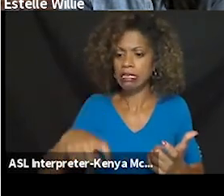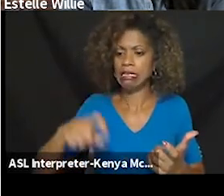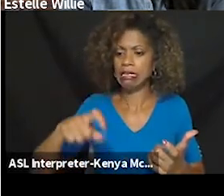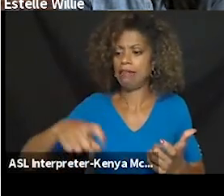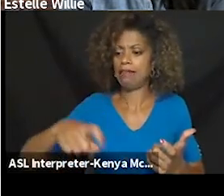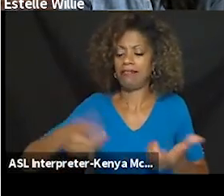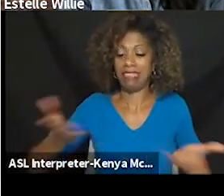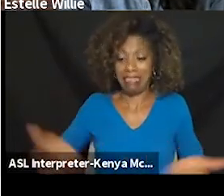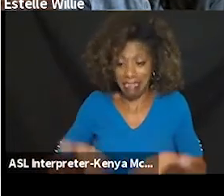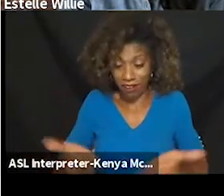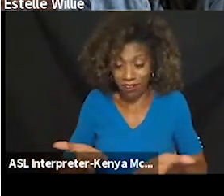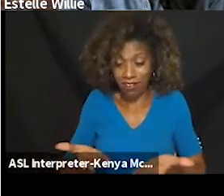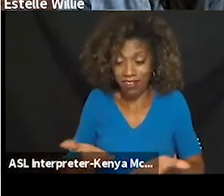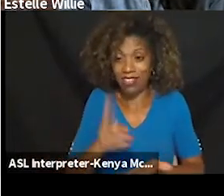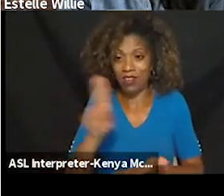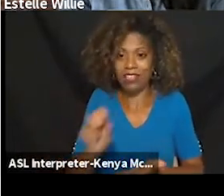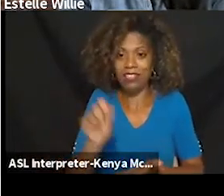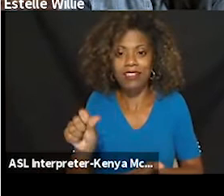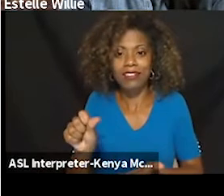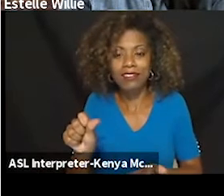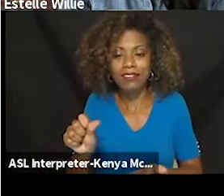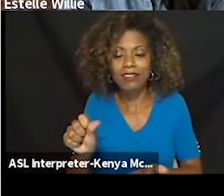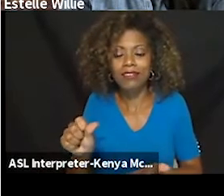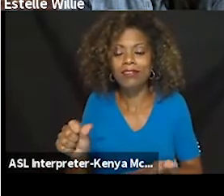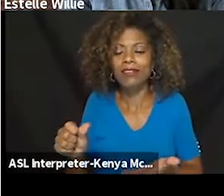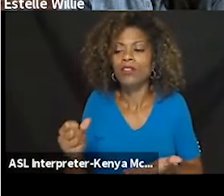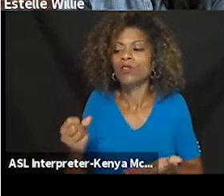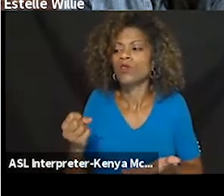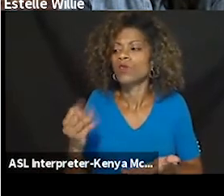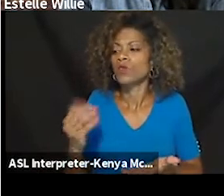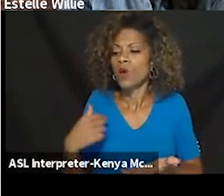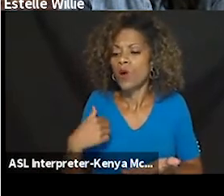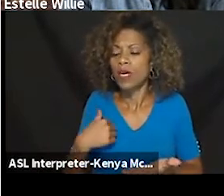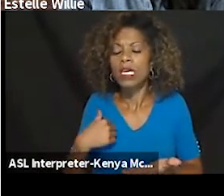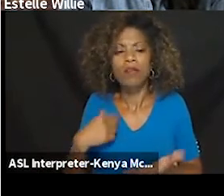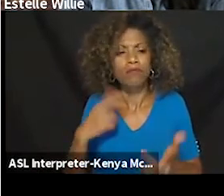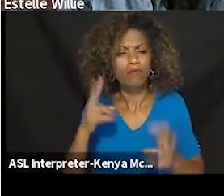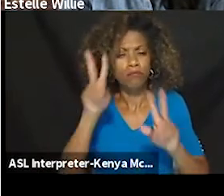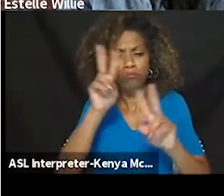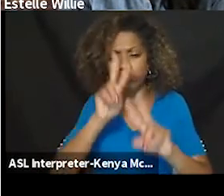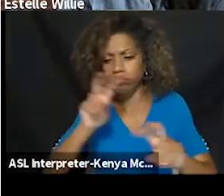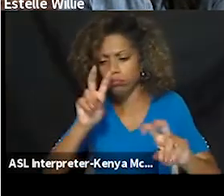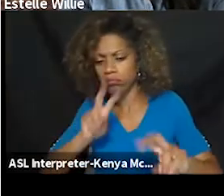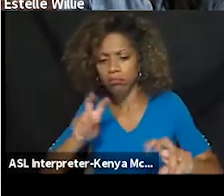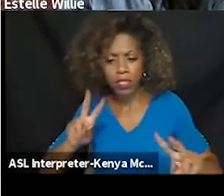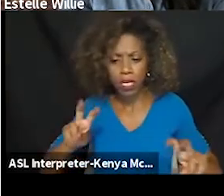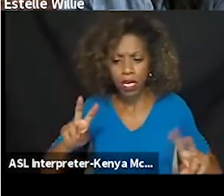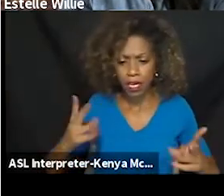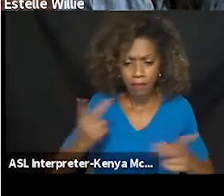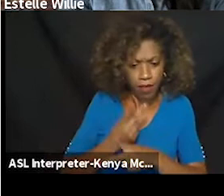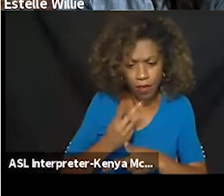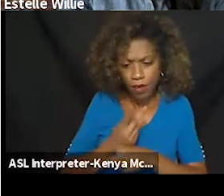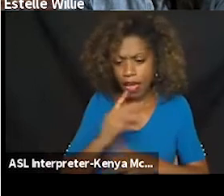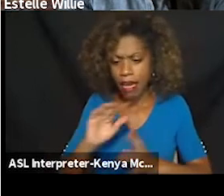worked across sectors to really fulfill some of these needs that we were seeing on the ground, the immediate